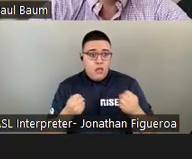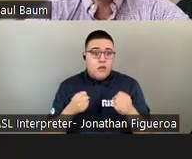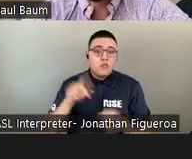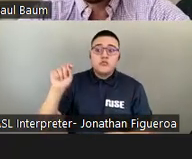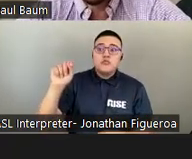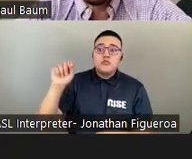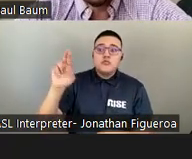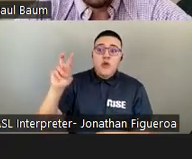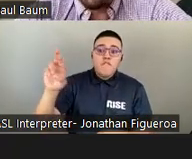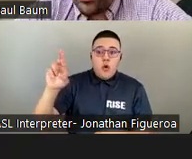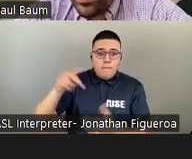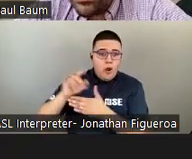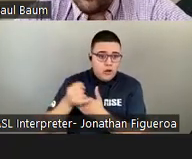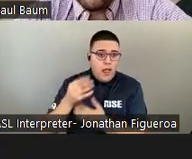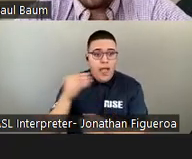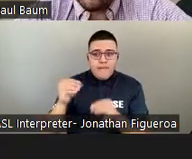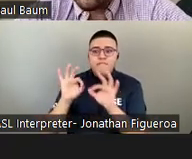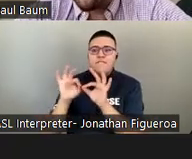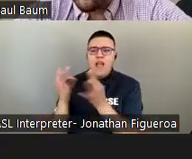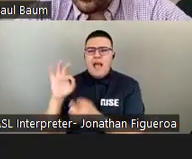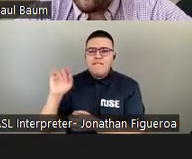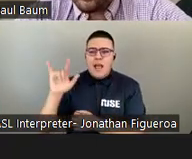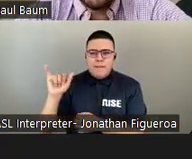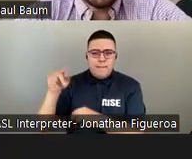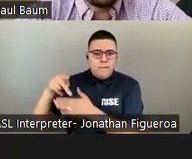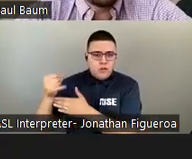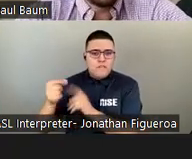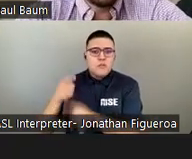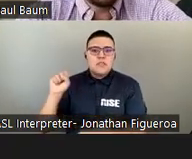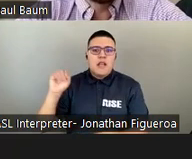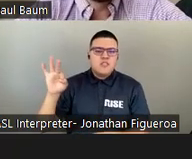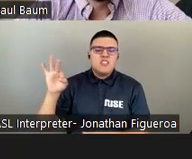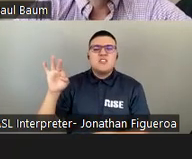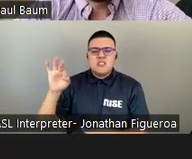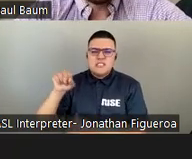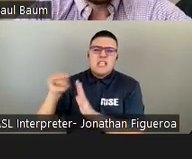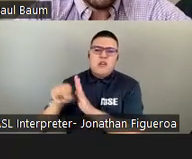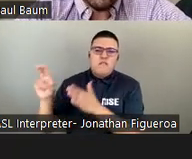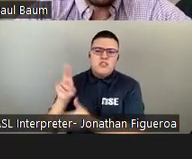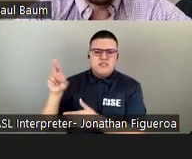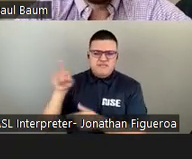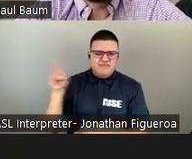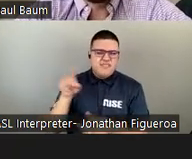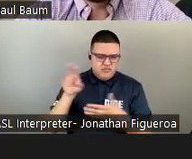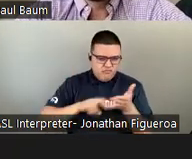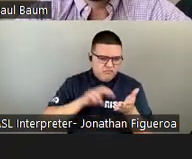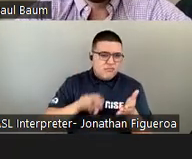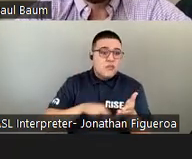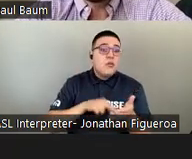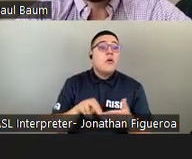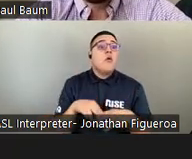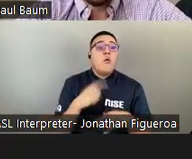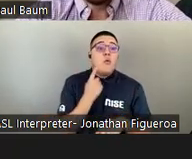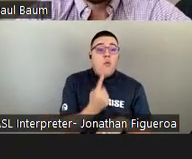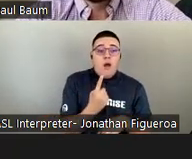Family Project, our family acceptance project from San Francisco State University. Studies have shown fewer than 1